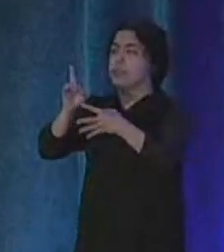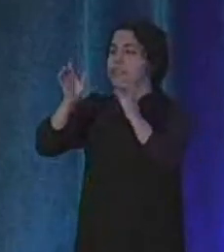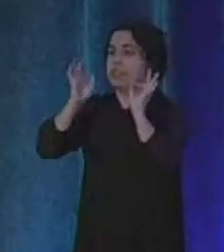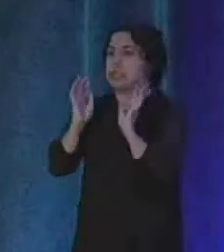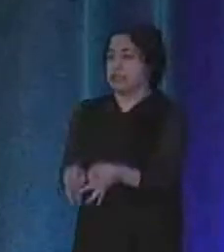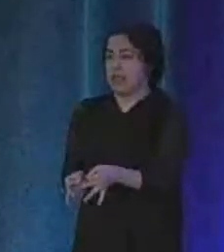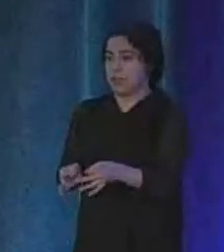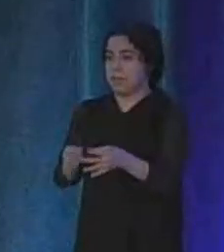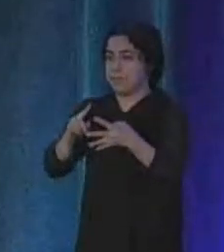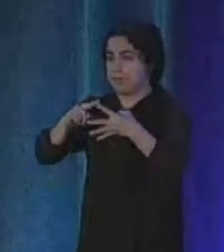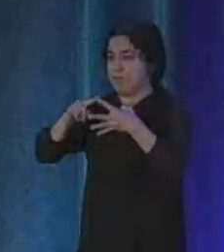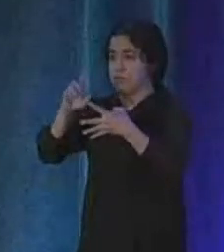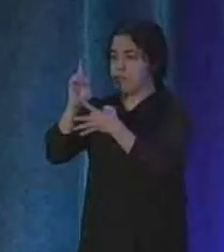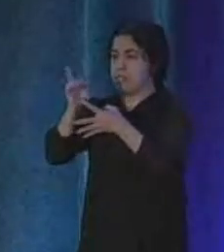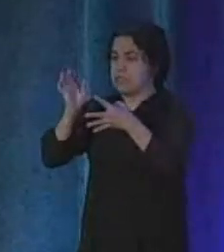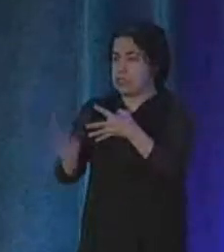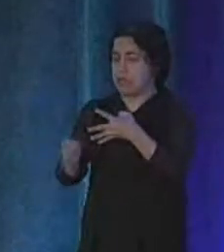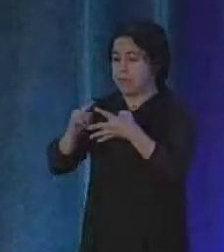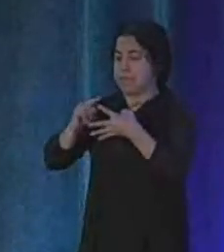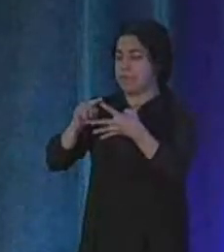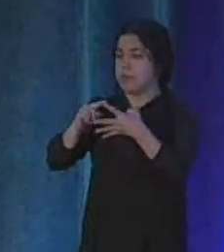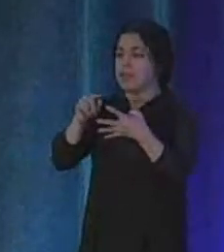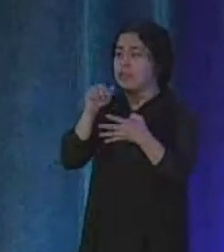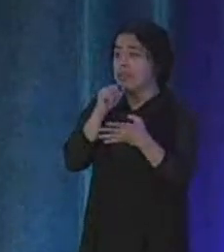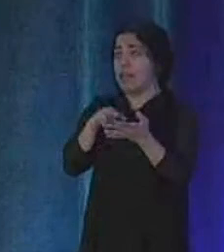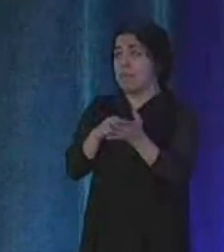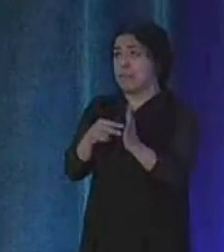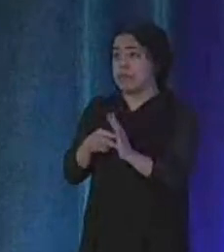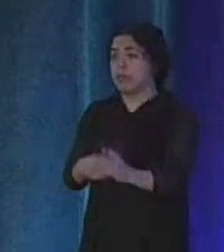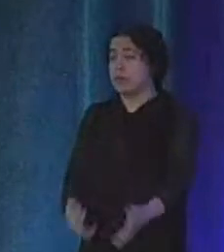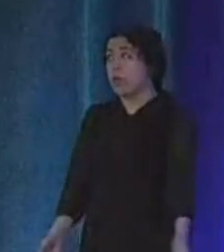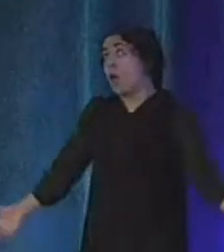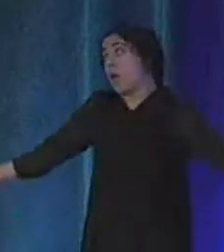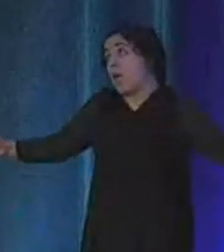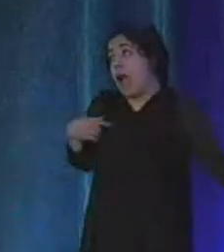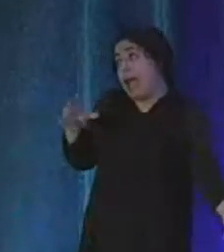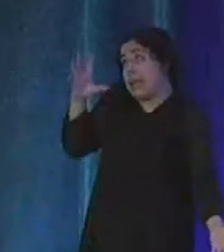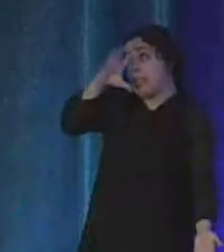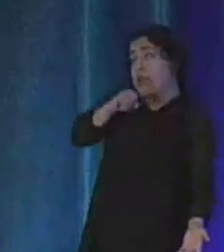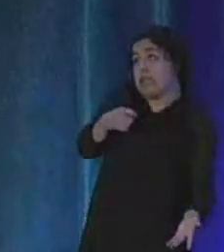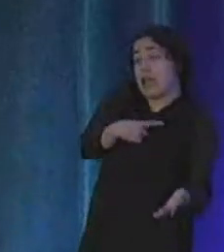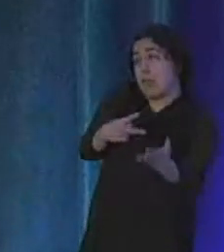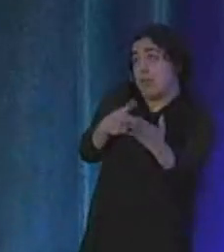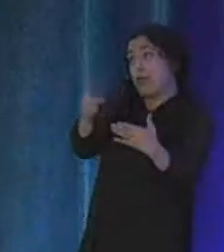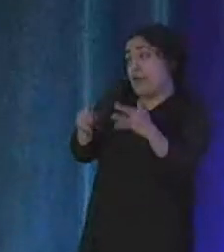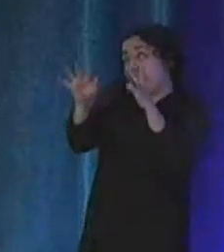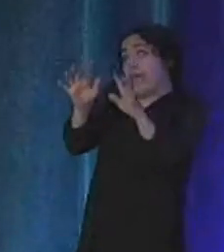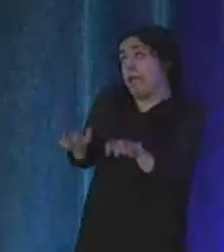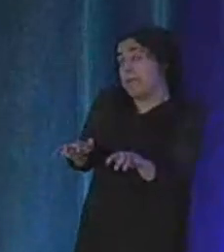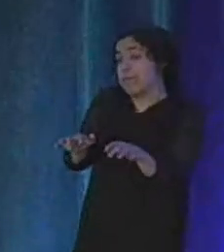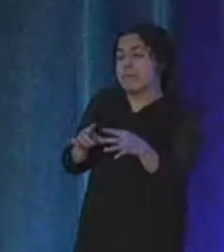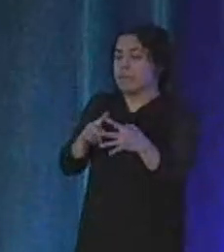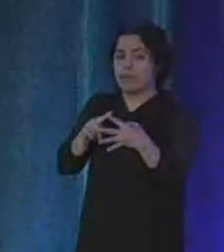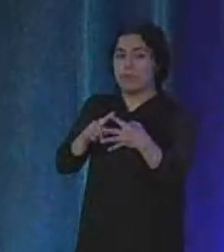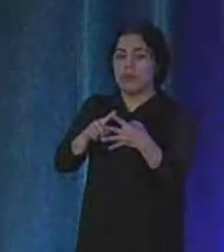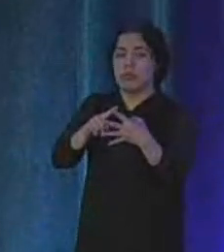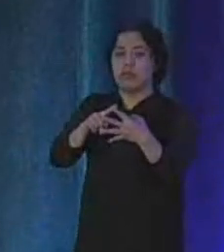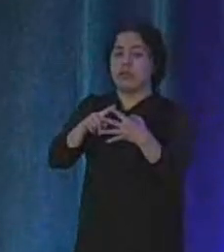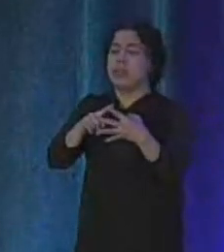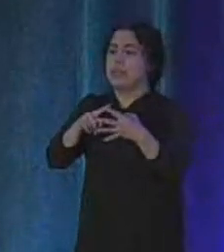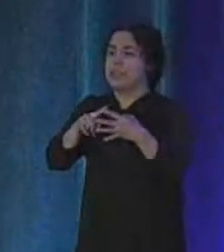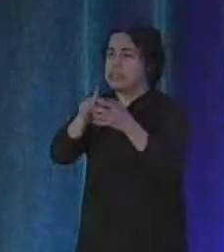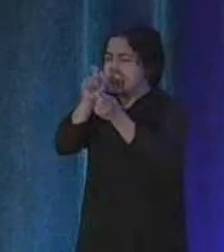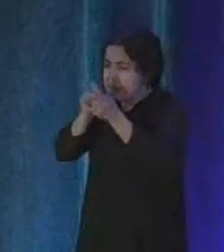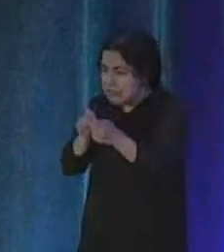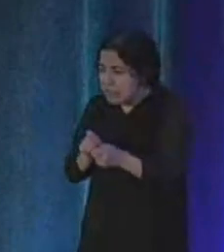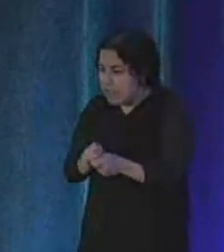more than, well, I guess I'm going to program today. Specificity is key here. Remember our flow state. When we're in our flow state, we